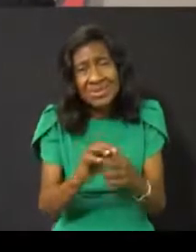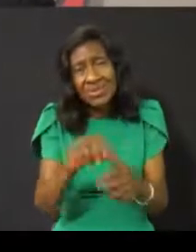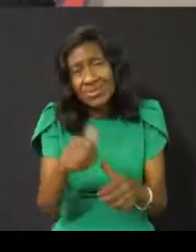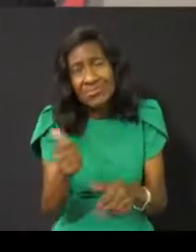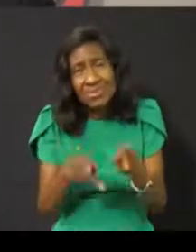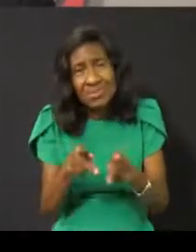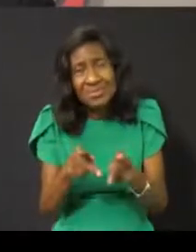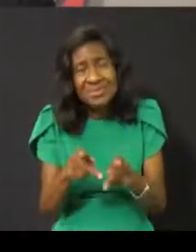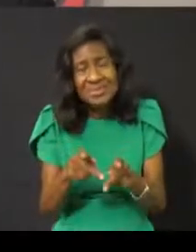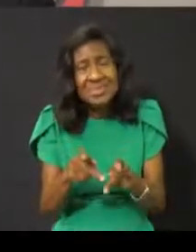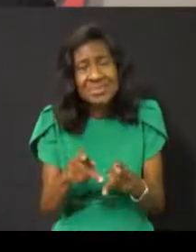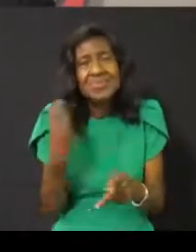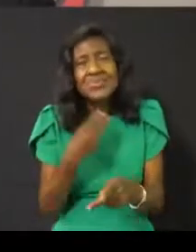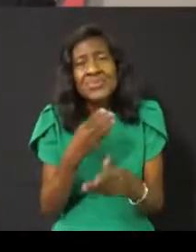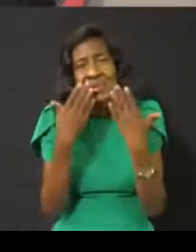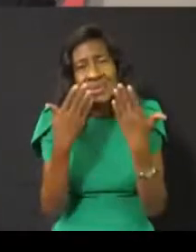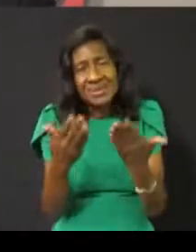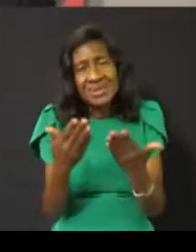dedication.